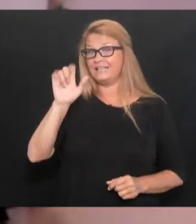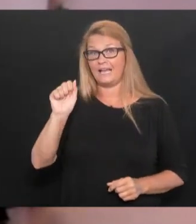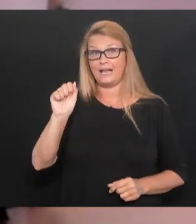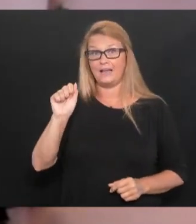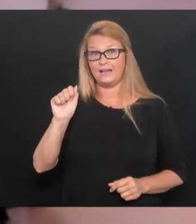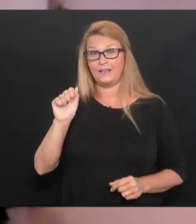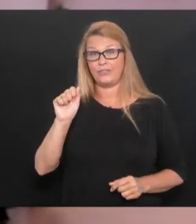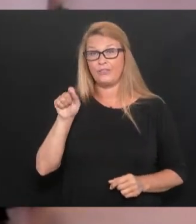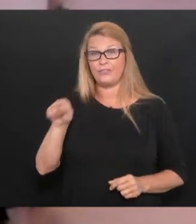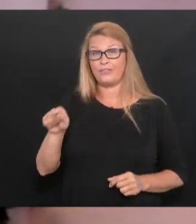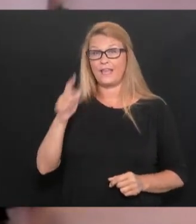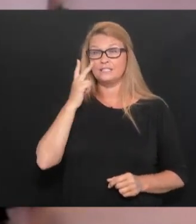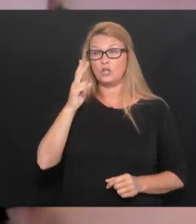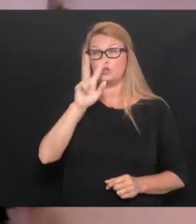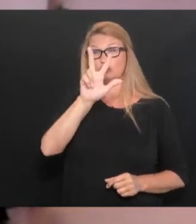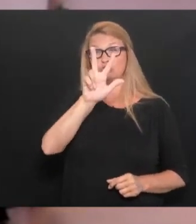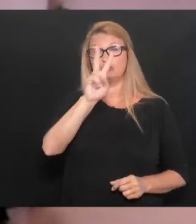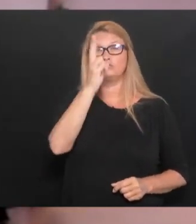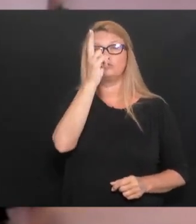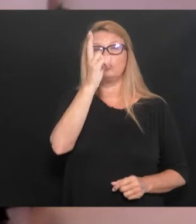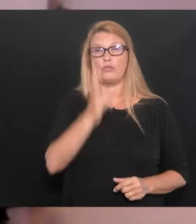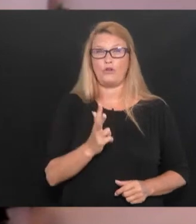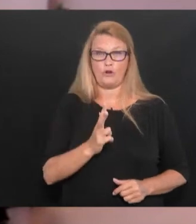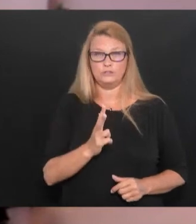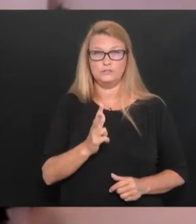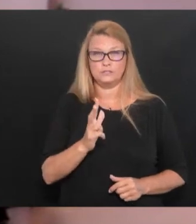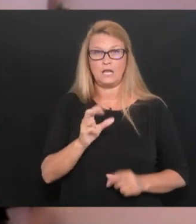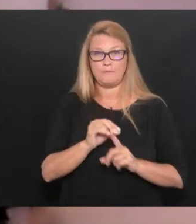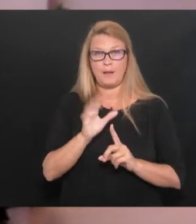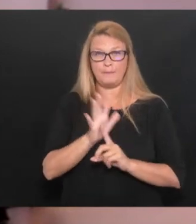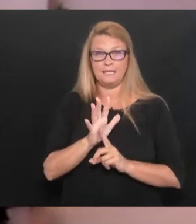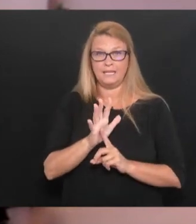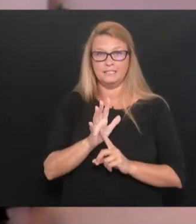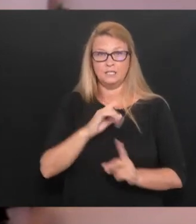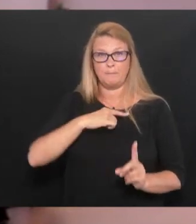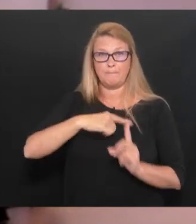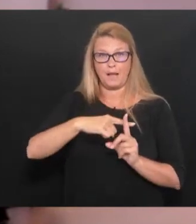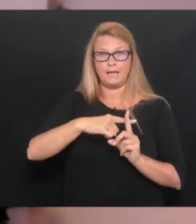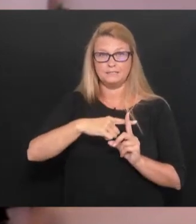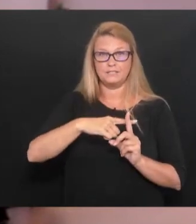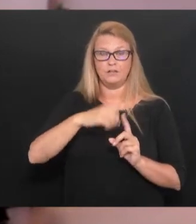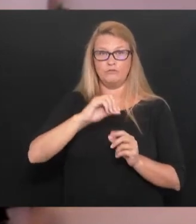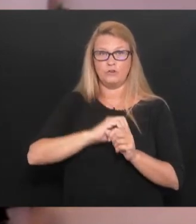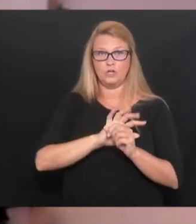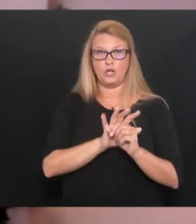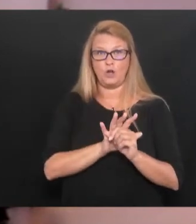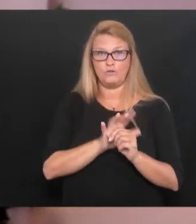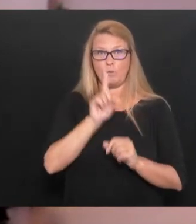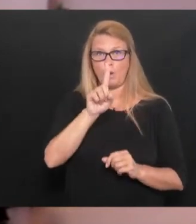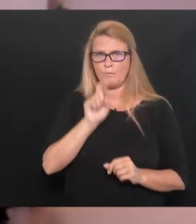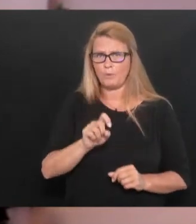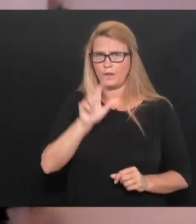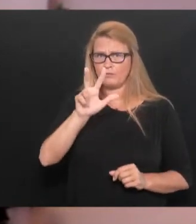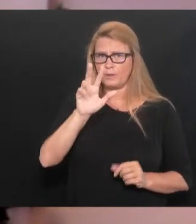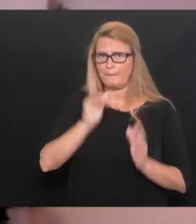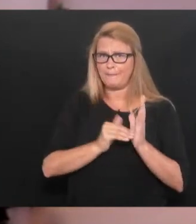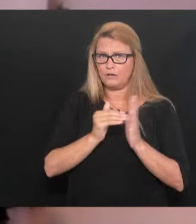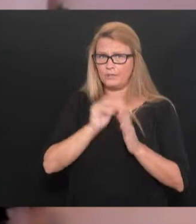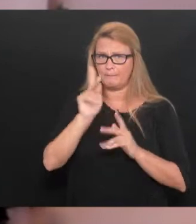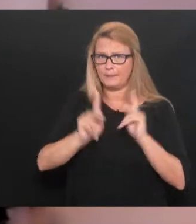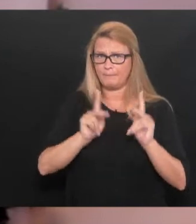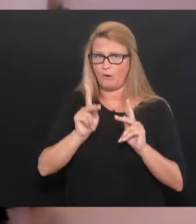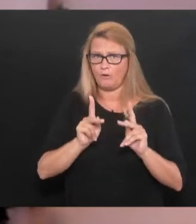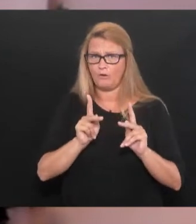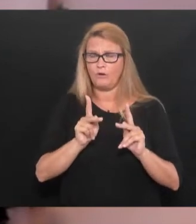that about 2/3 of the population tested positive for COVID, of 1.3 billion people. So the presumption is